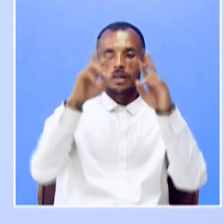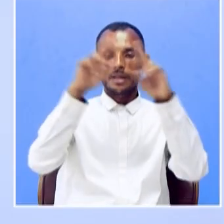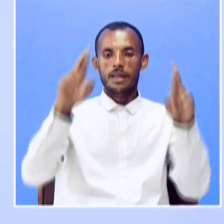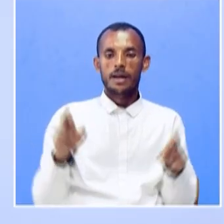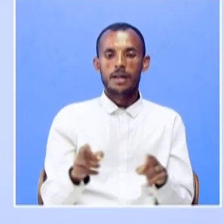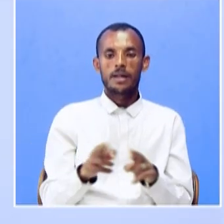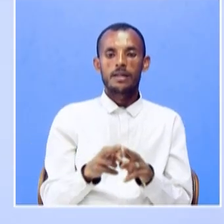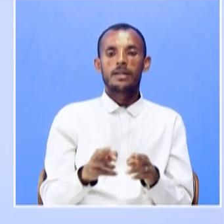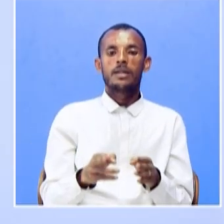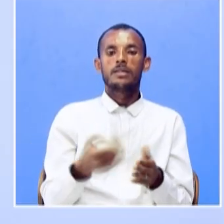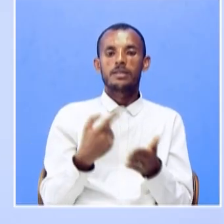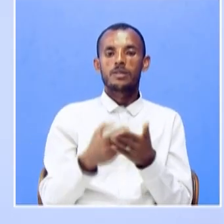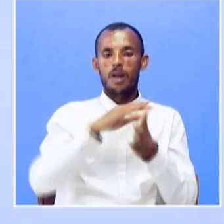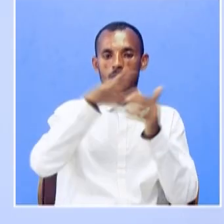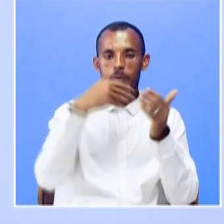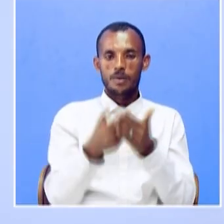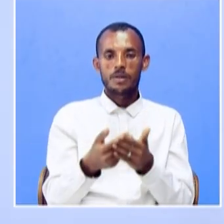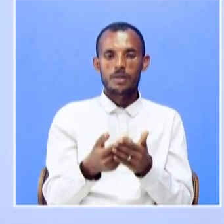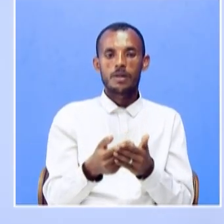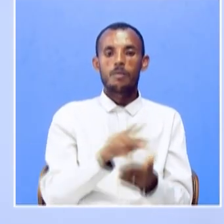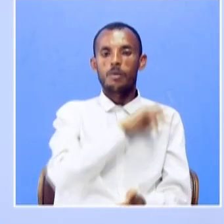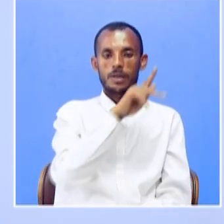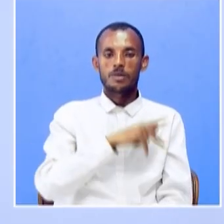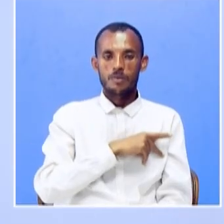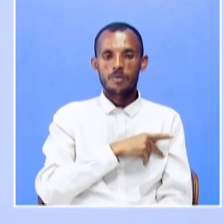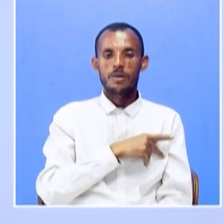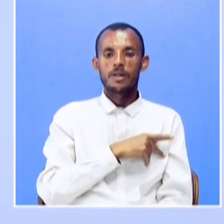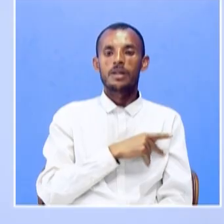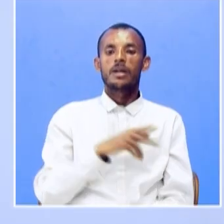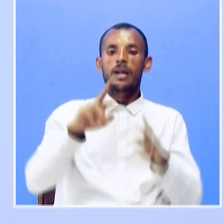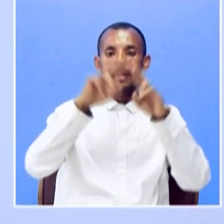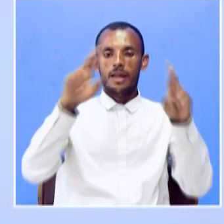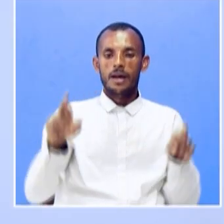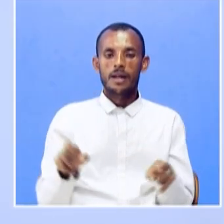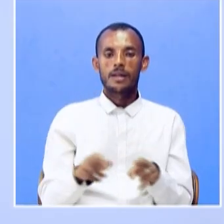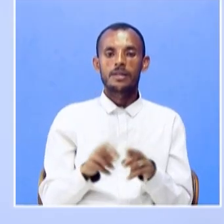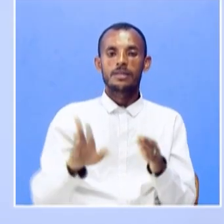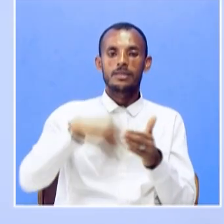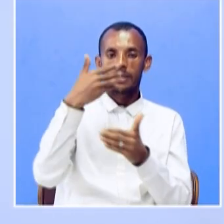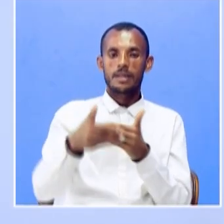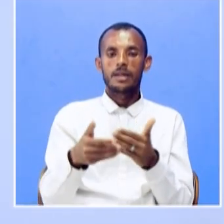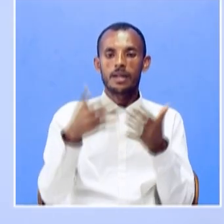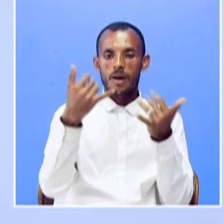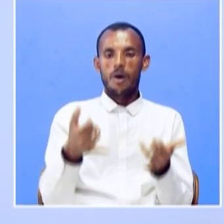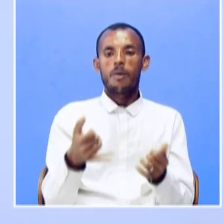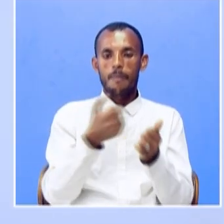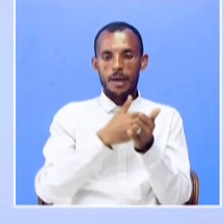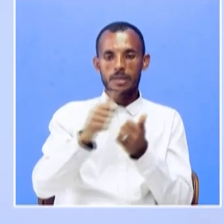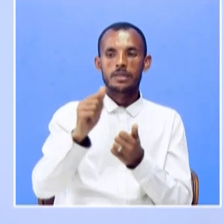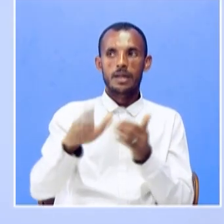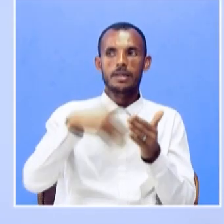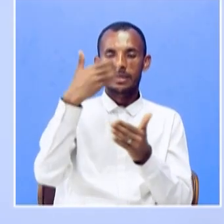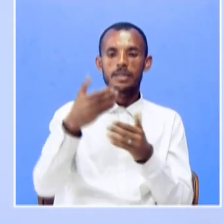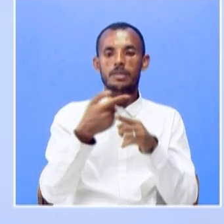Okay, now this is all about properties of rectangle. Then now I'll proceed to the other